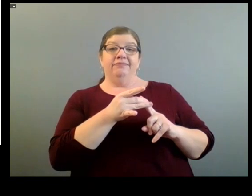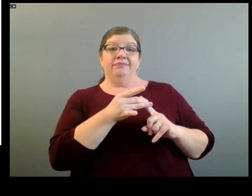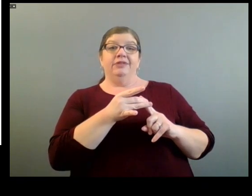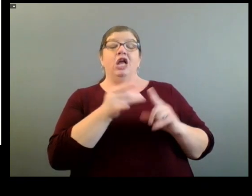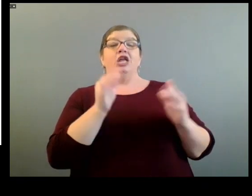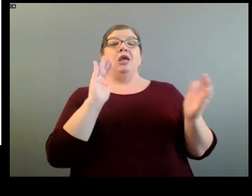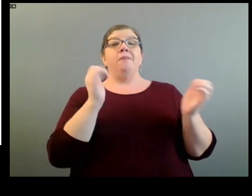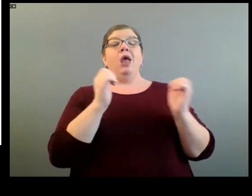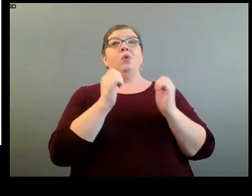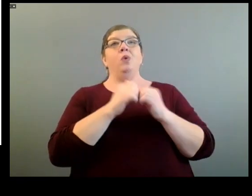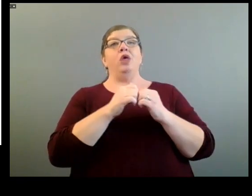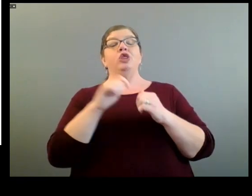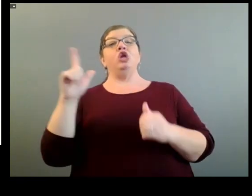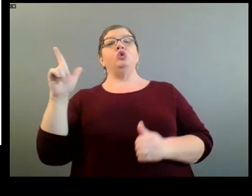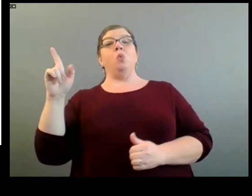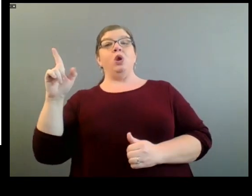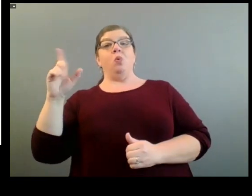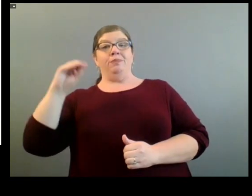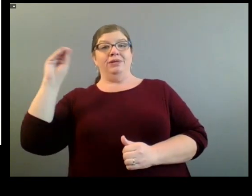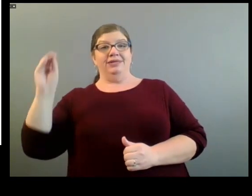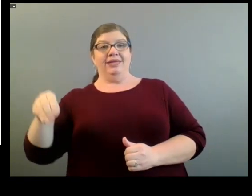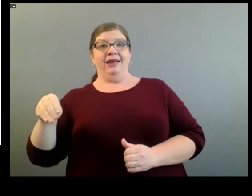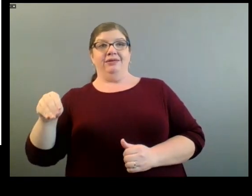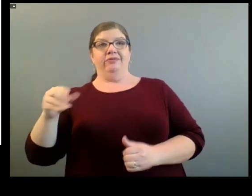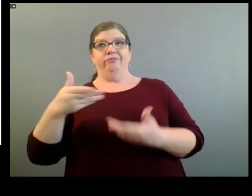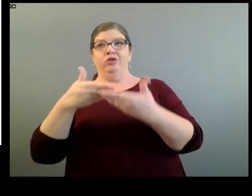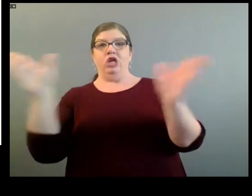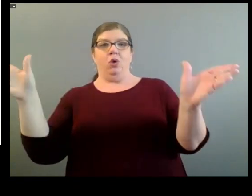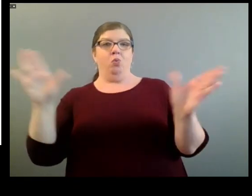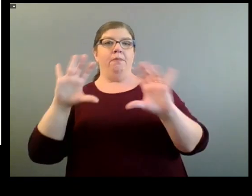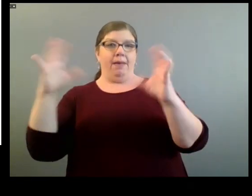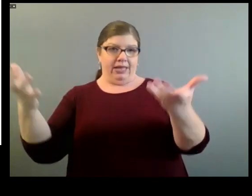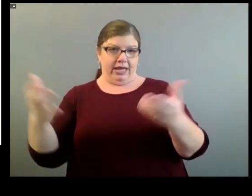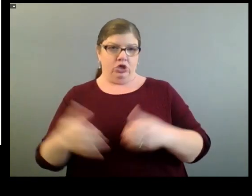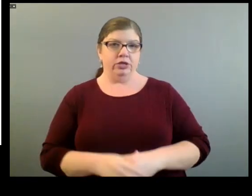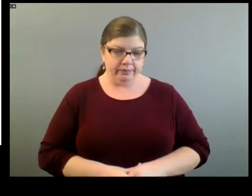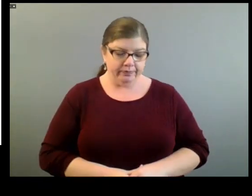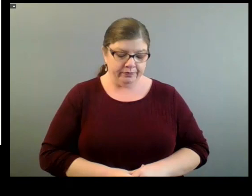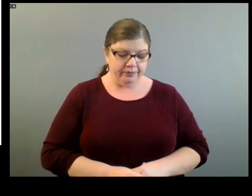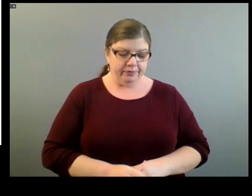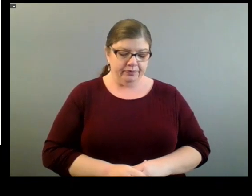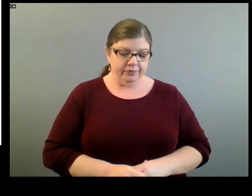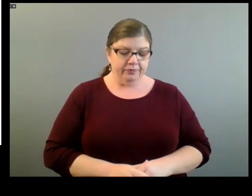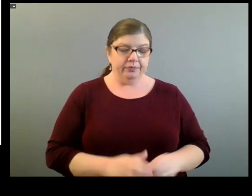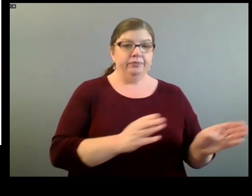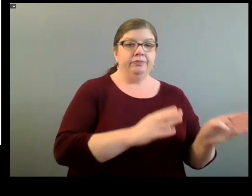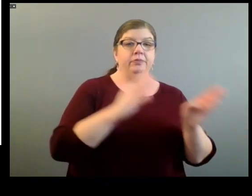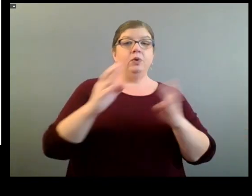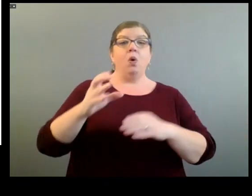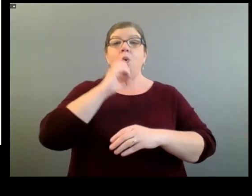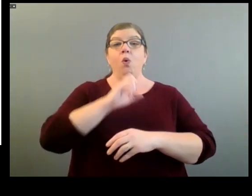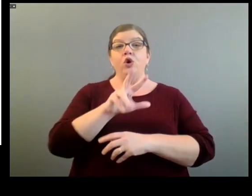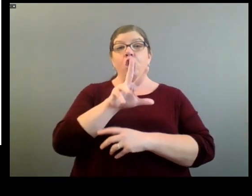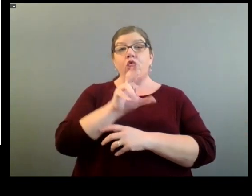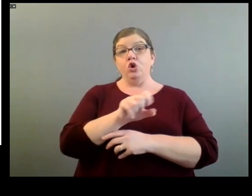21% representation in the population. And the 30 to 49 years